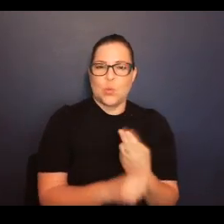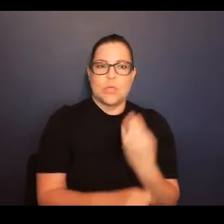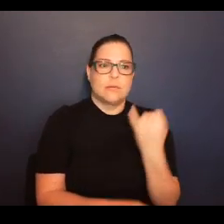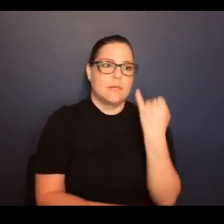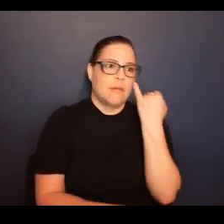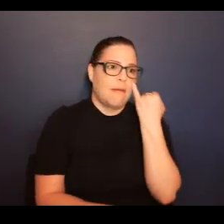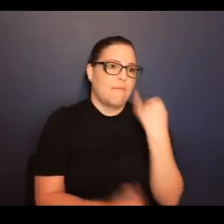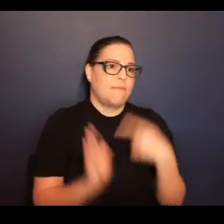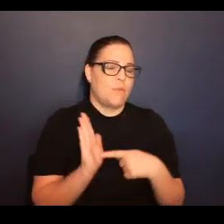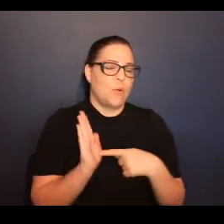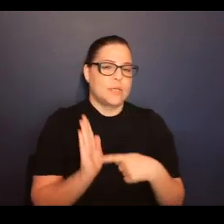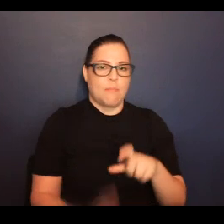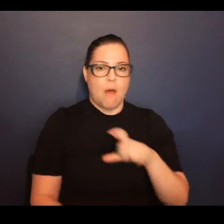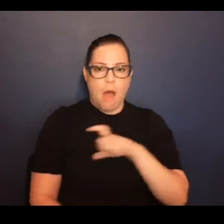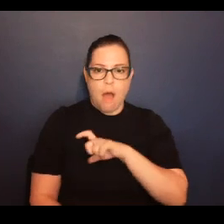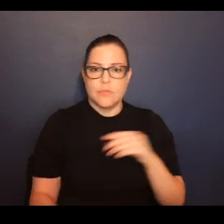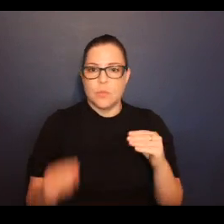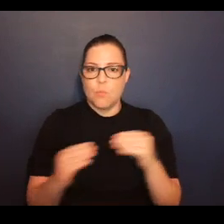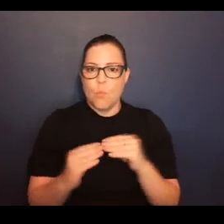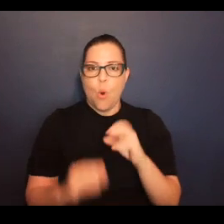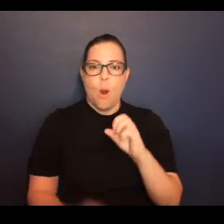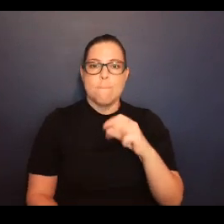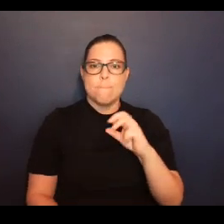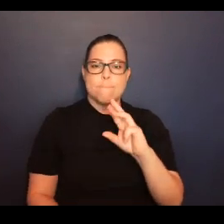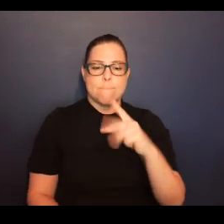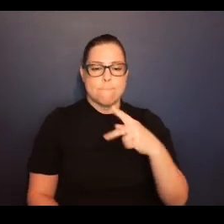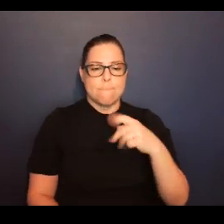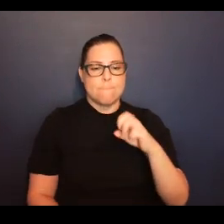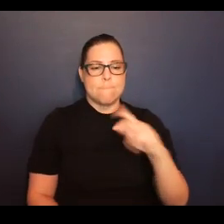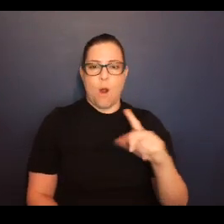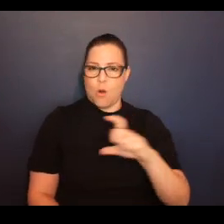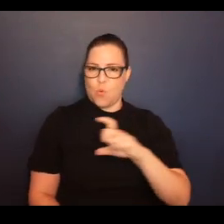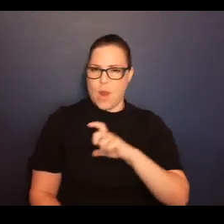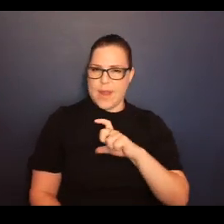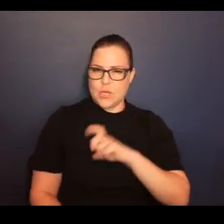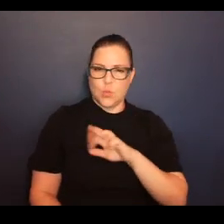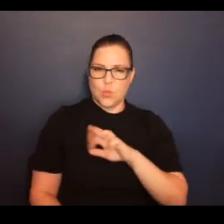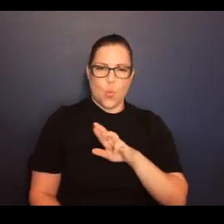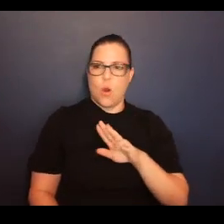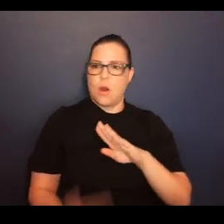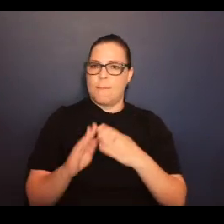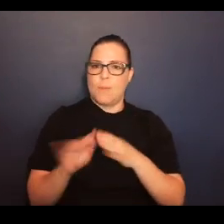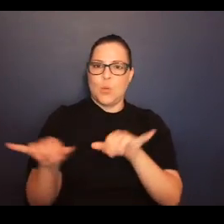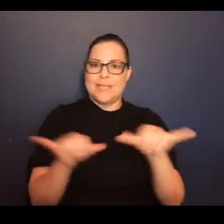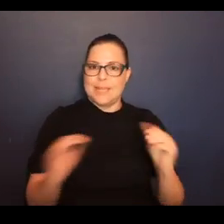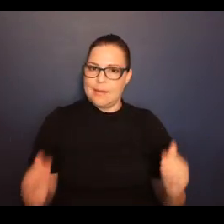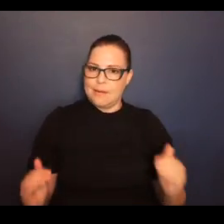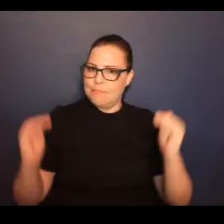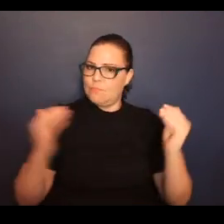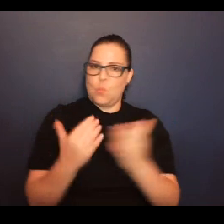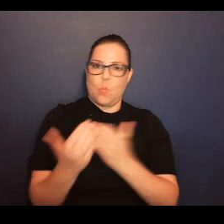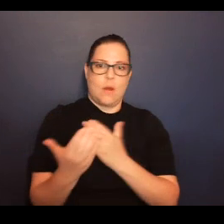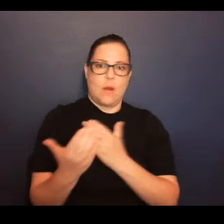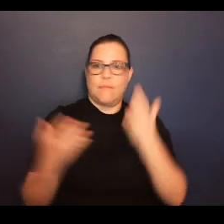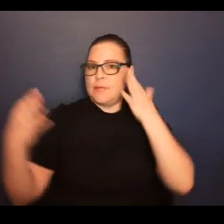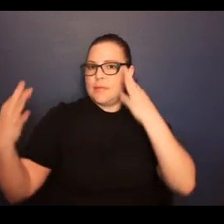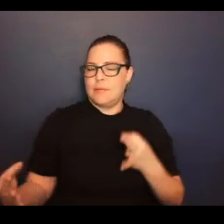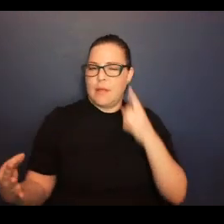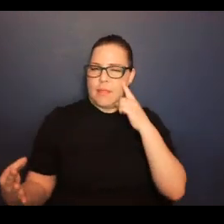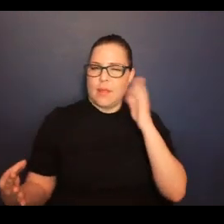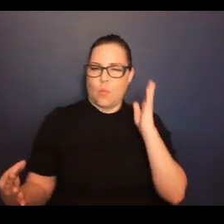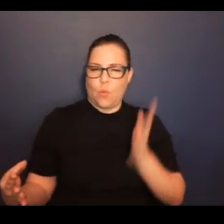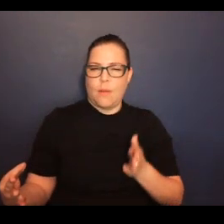putting officers or putting park rangers or putting community standards, whatever the case may be. I think this will be a